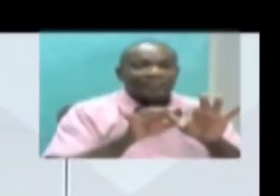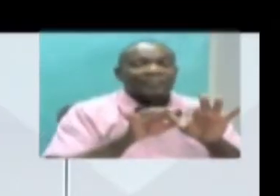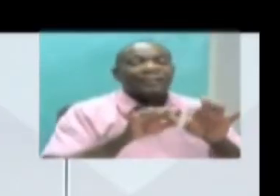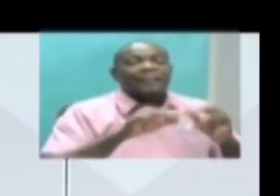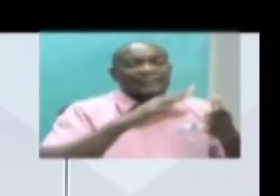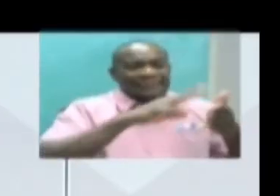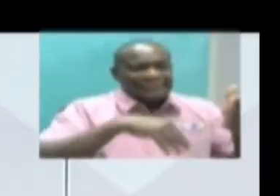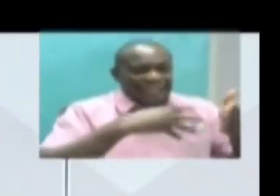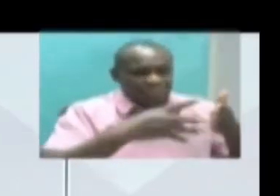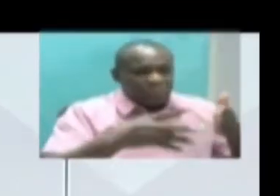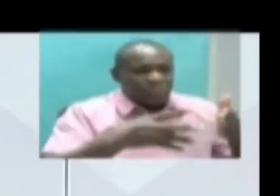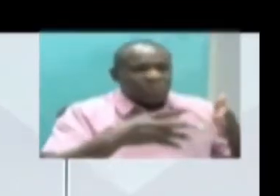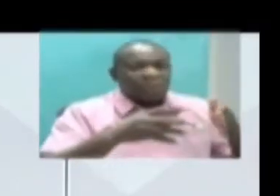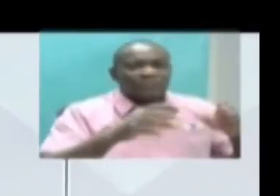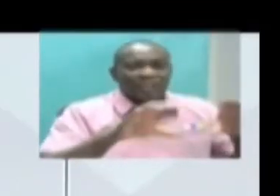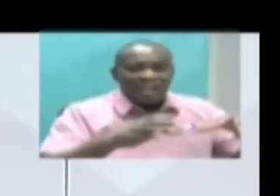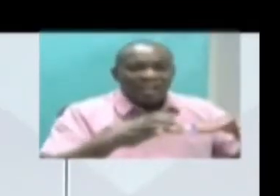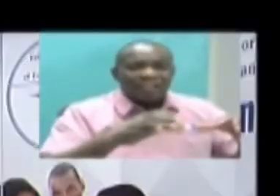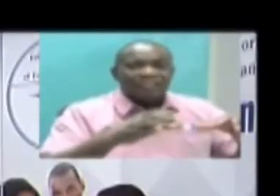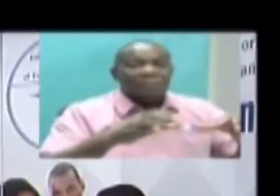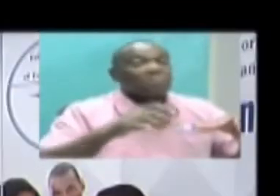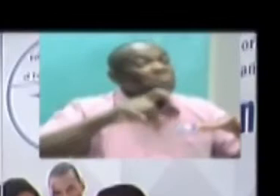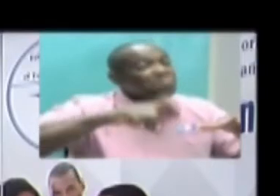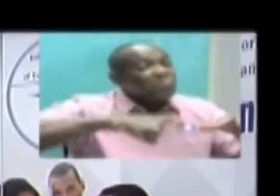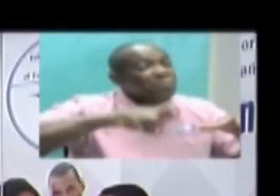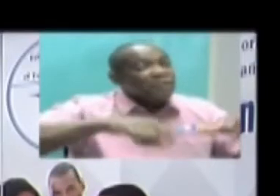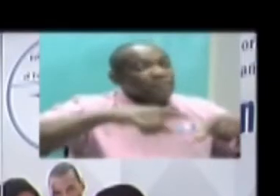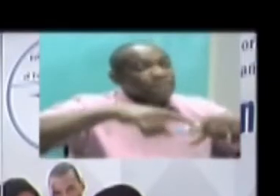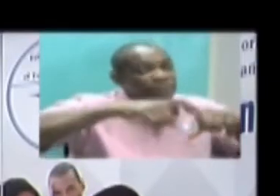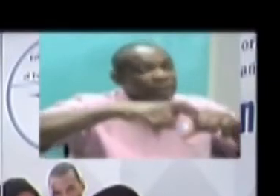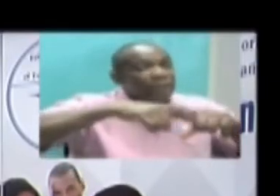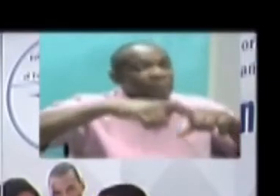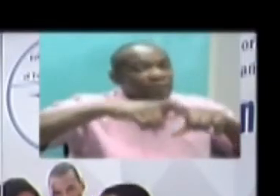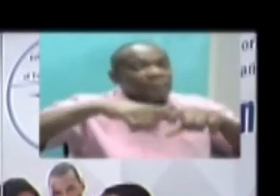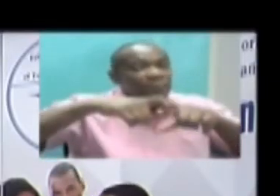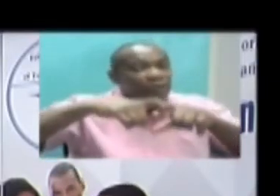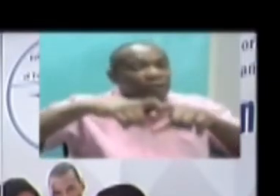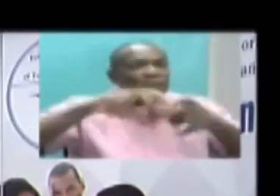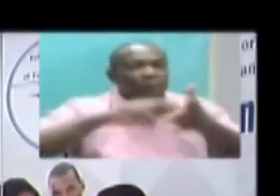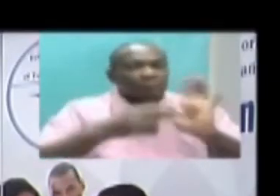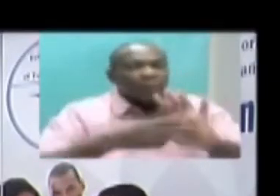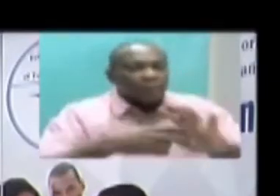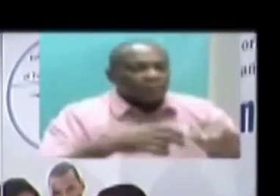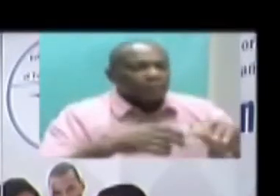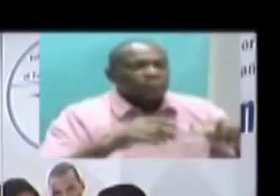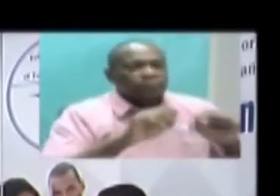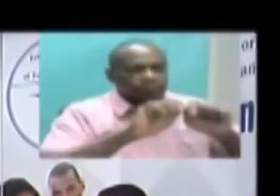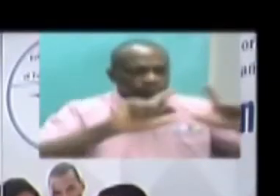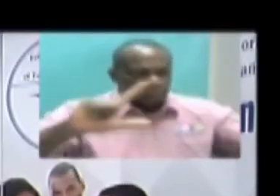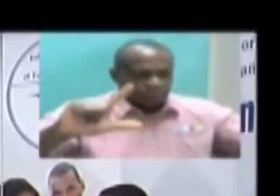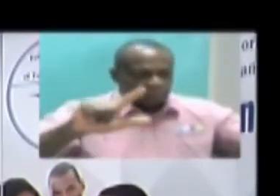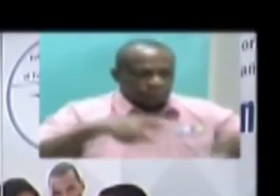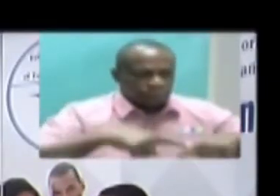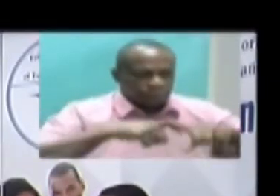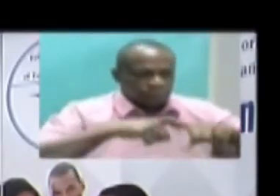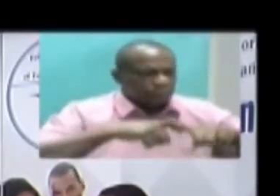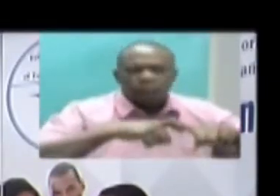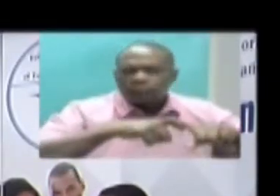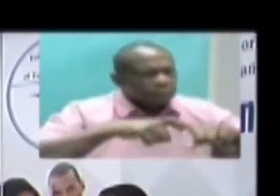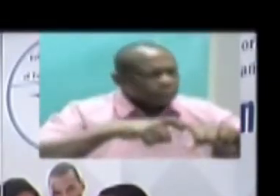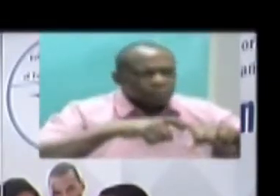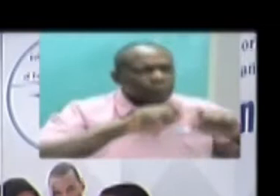breaks, right? And that break moves away from the screen. Yes. Right, because again, it's trying to break away from that, you